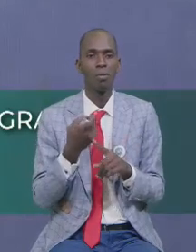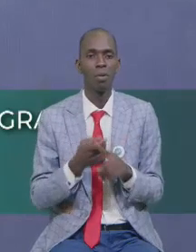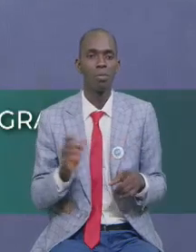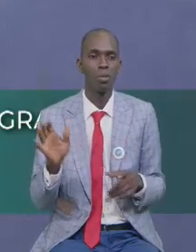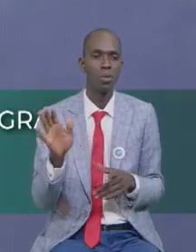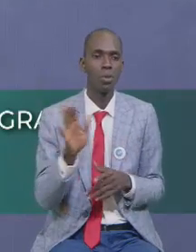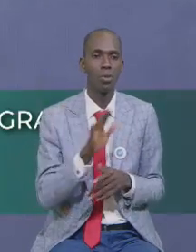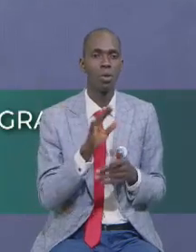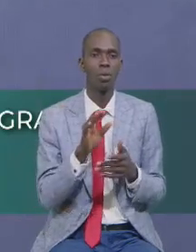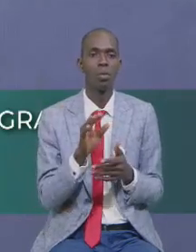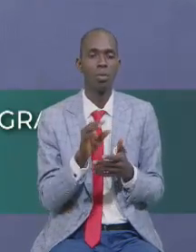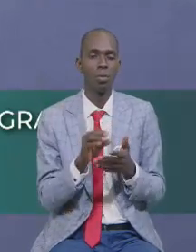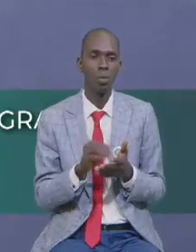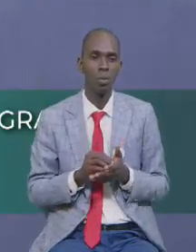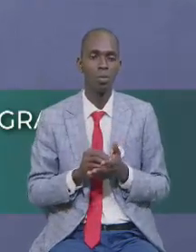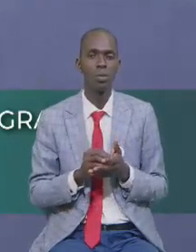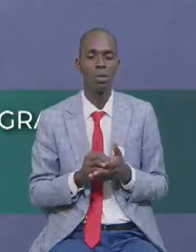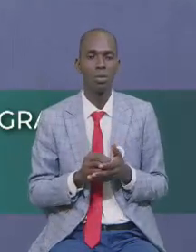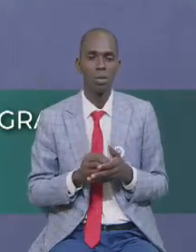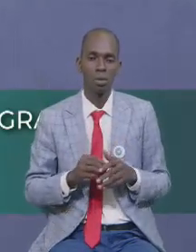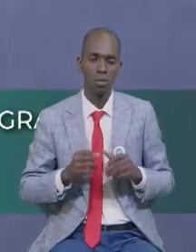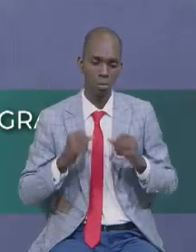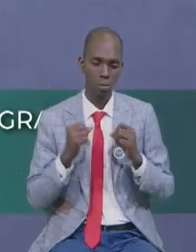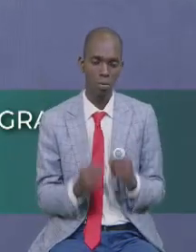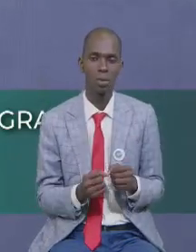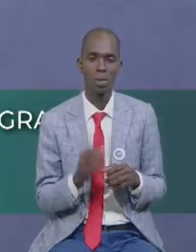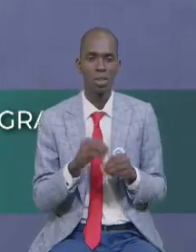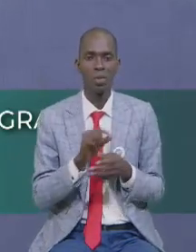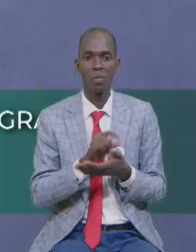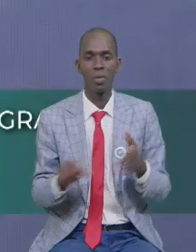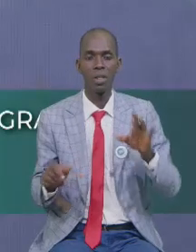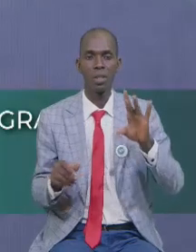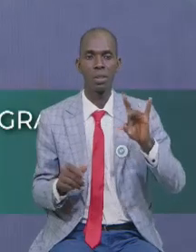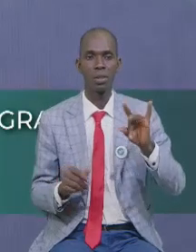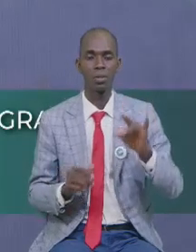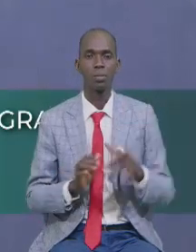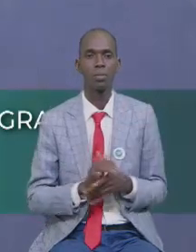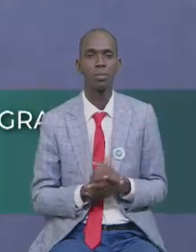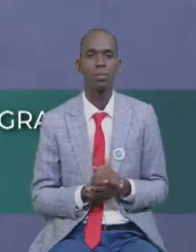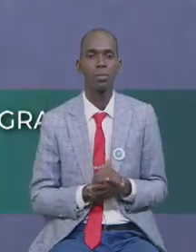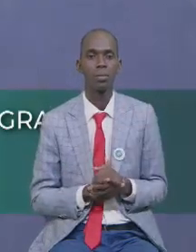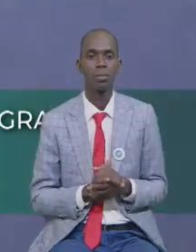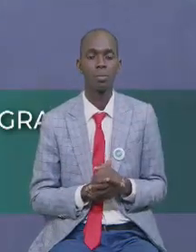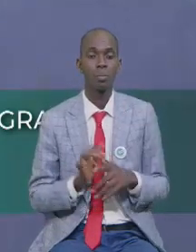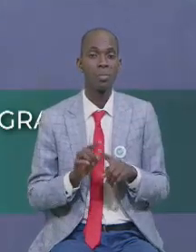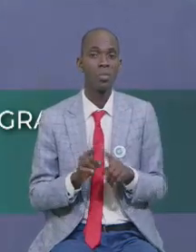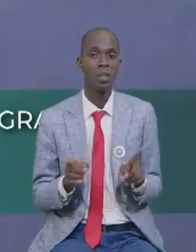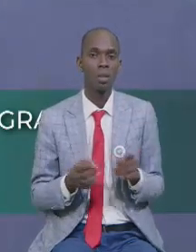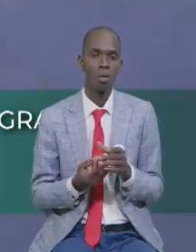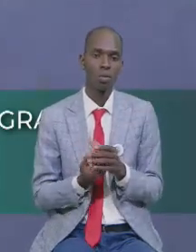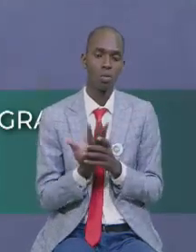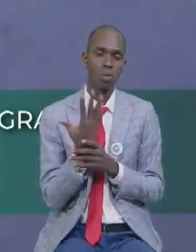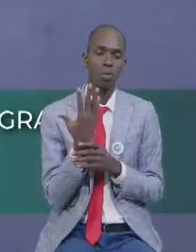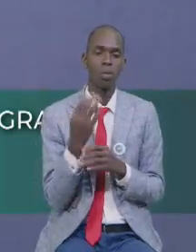to fall from your own steadfastness. In verse 18, but grow in